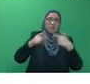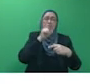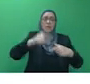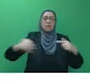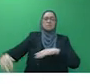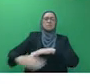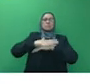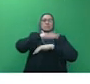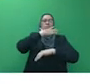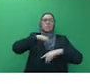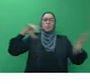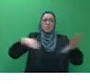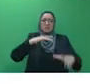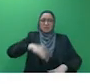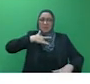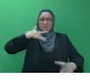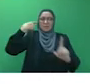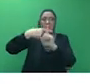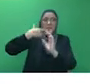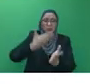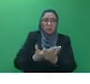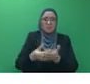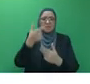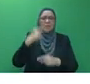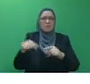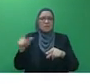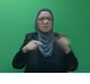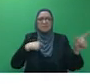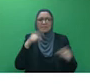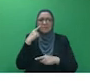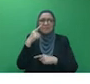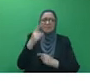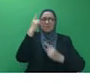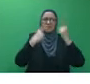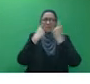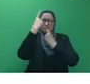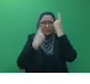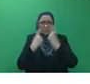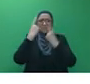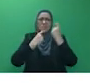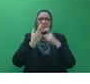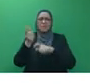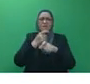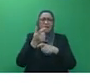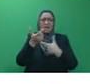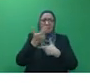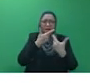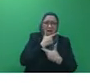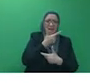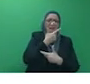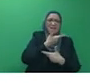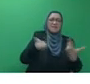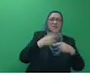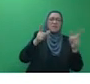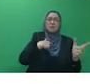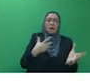you know you you hear you hear that and you feel the energy so that's all gone uh but in